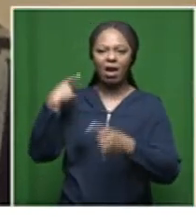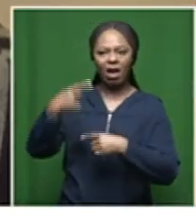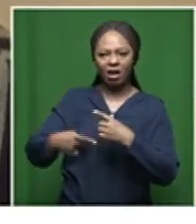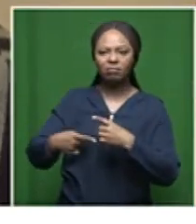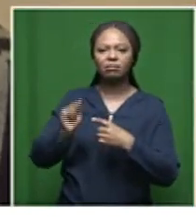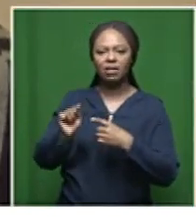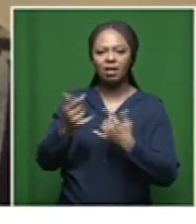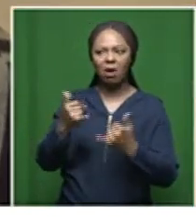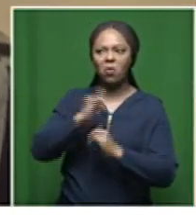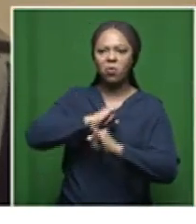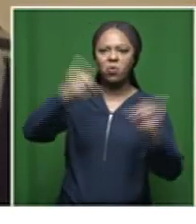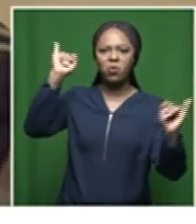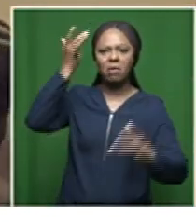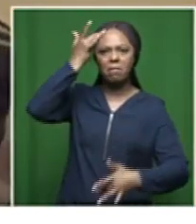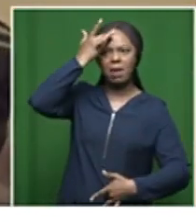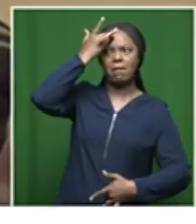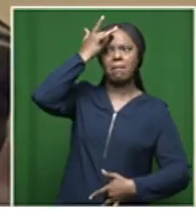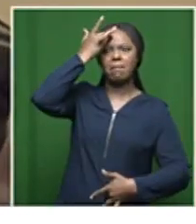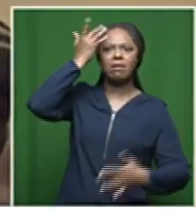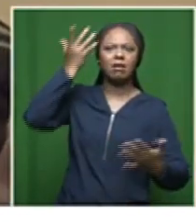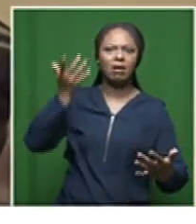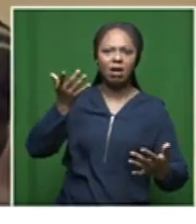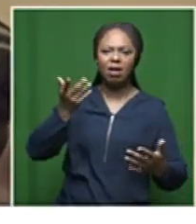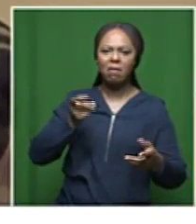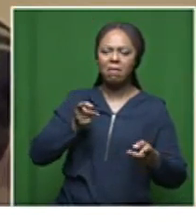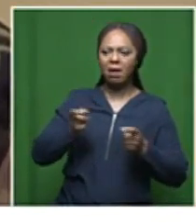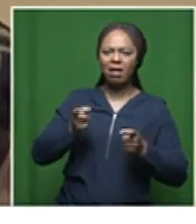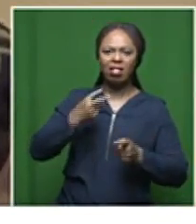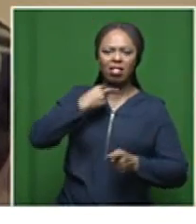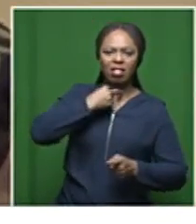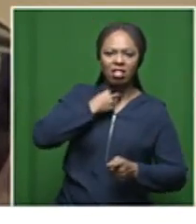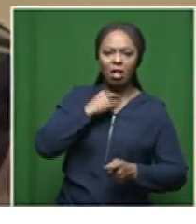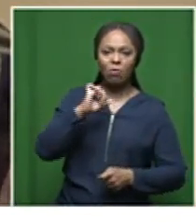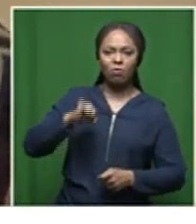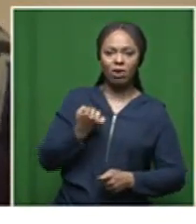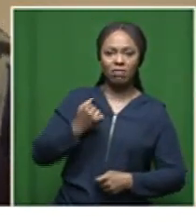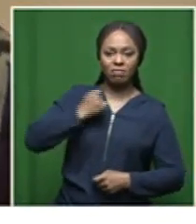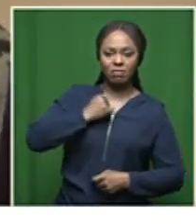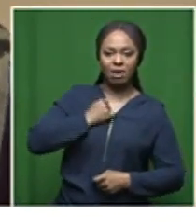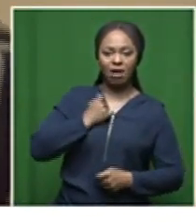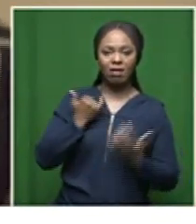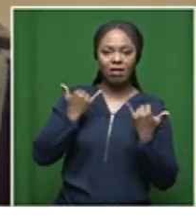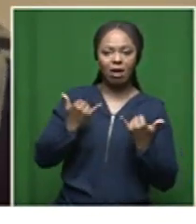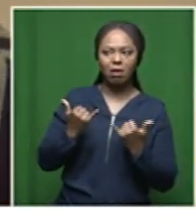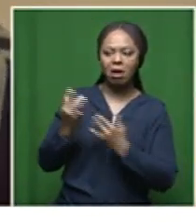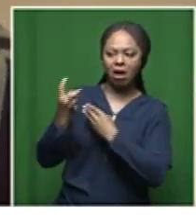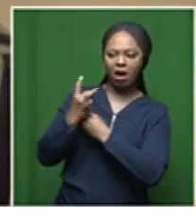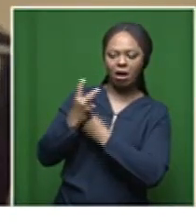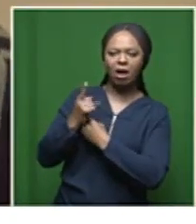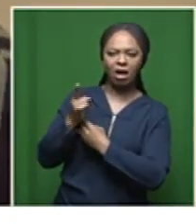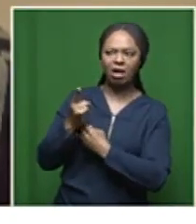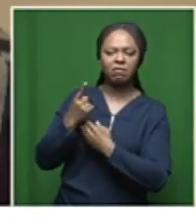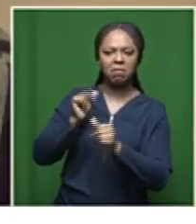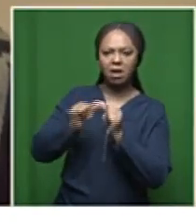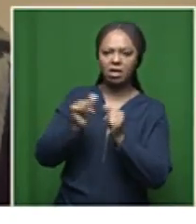my illness gotten worse. And then my fiance then, a wife now, said we should go to see